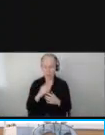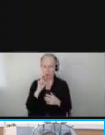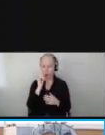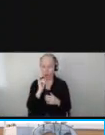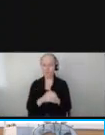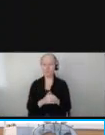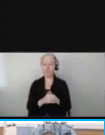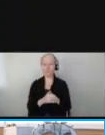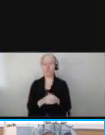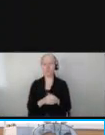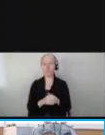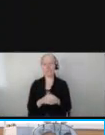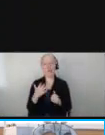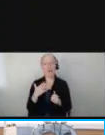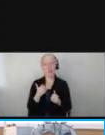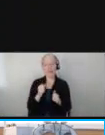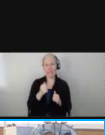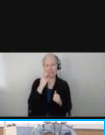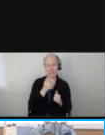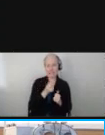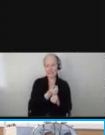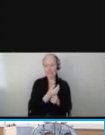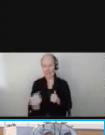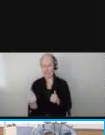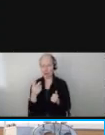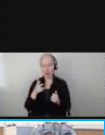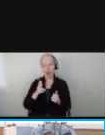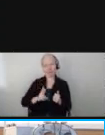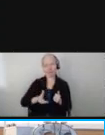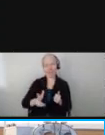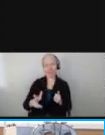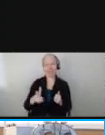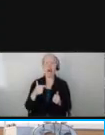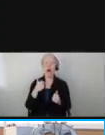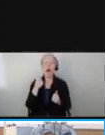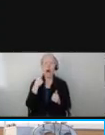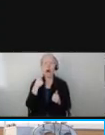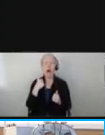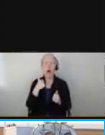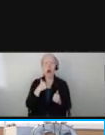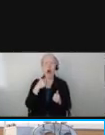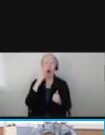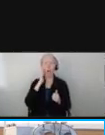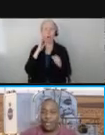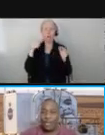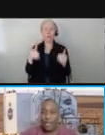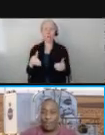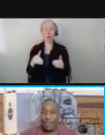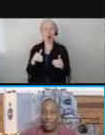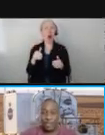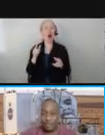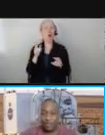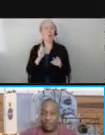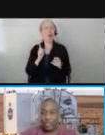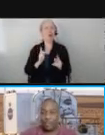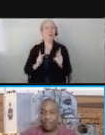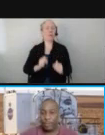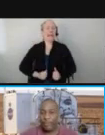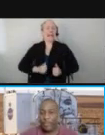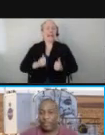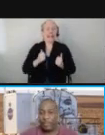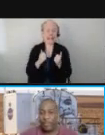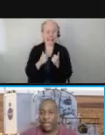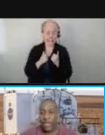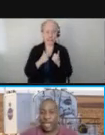number of vehicles you can see in this picture. I'm only going to focus on the ones that the crews live in. So you see in the foreground the Unpressurized Rover or the Lunar